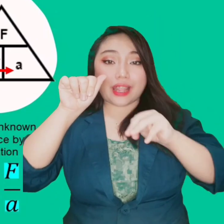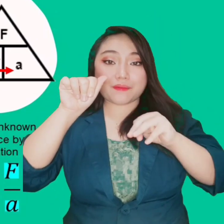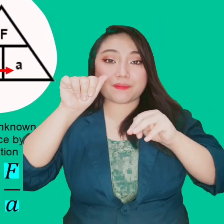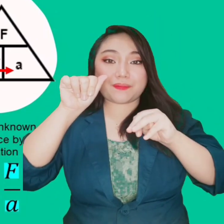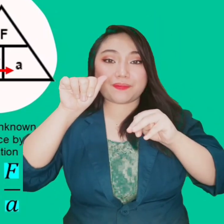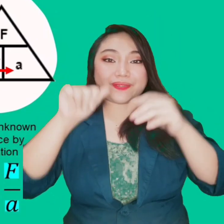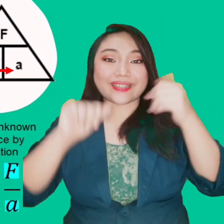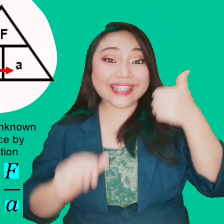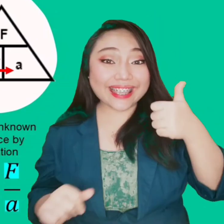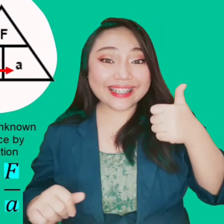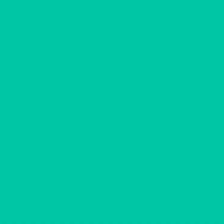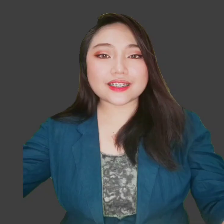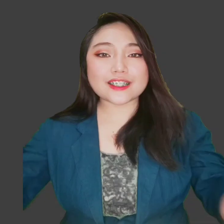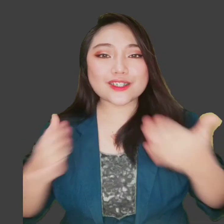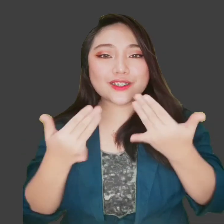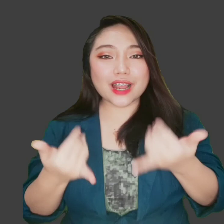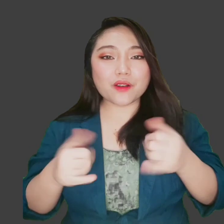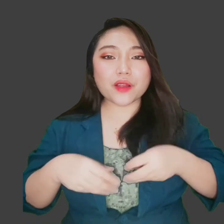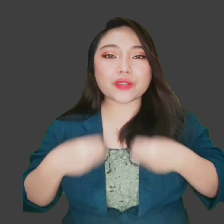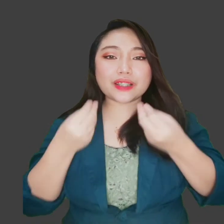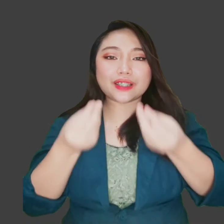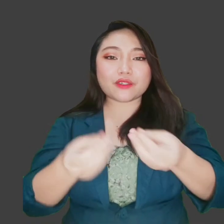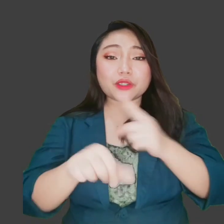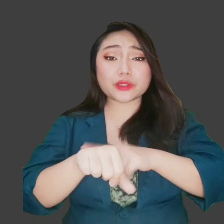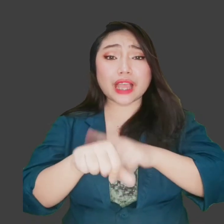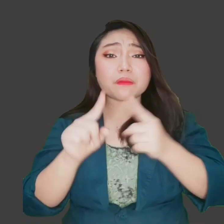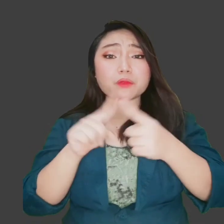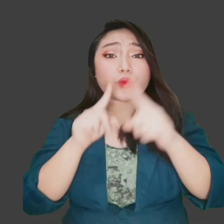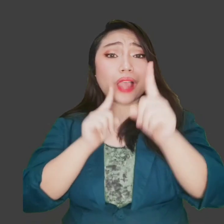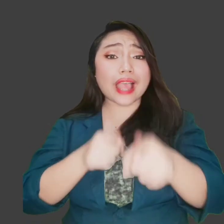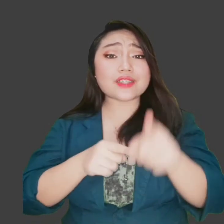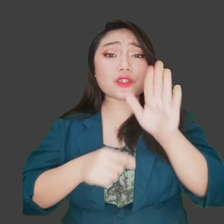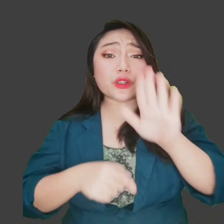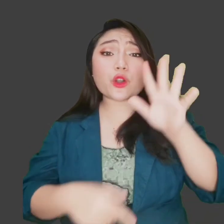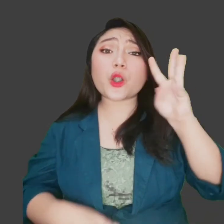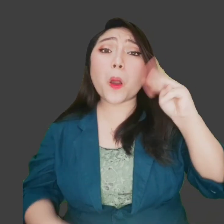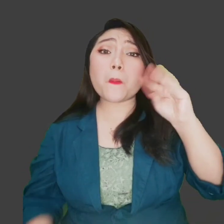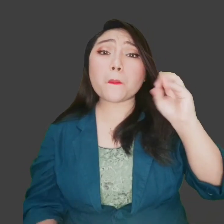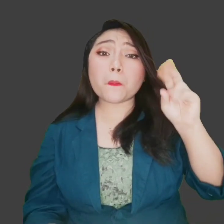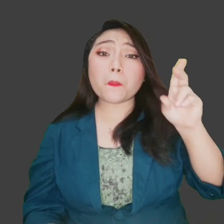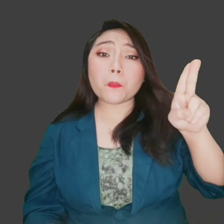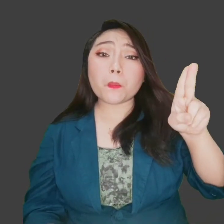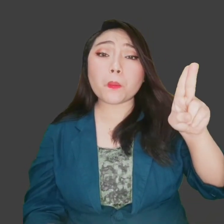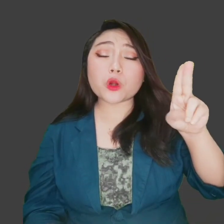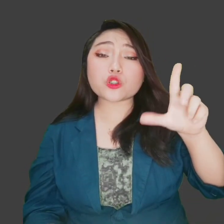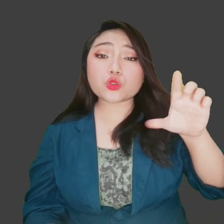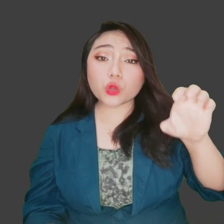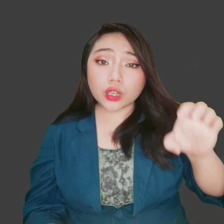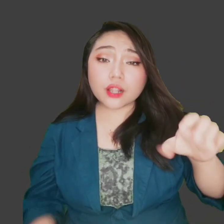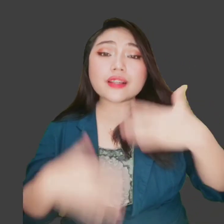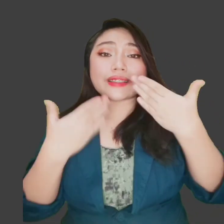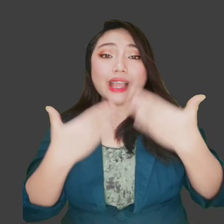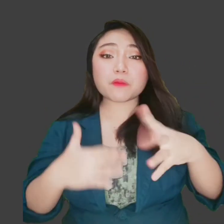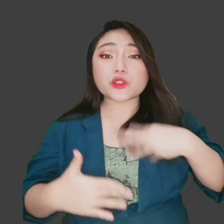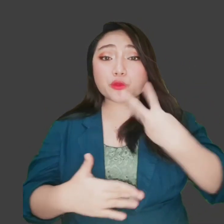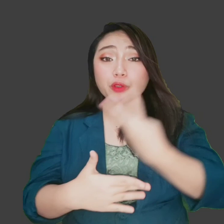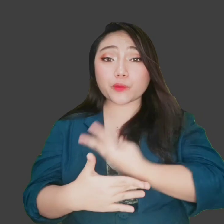equals to F over M. Okay. Now I will give you time to answer your module.